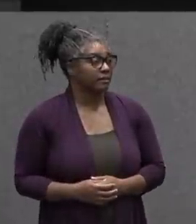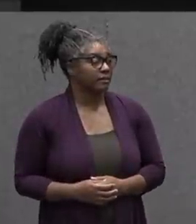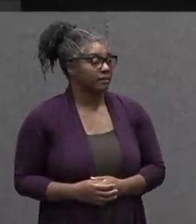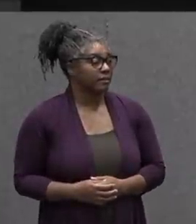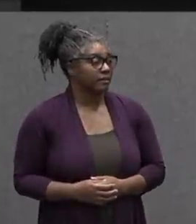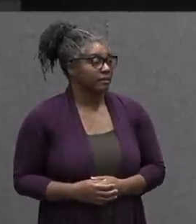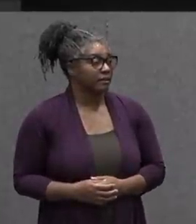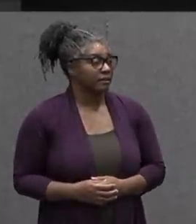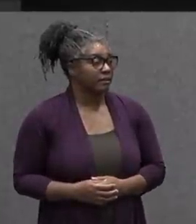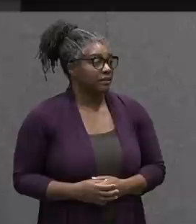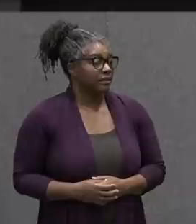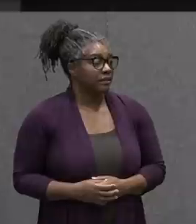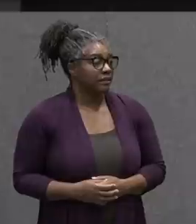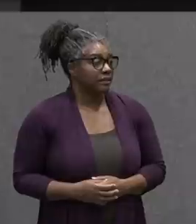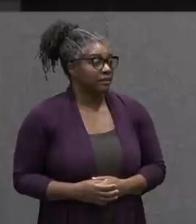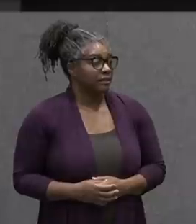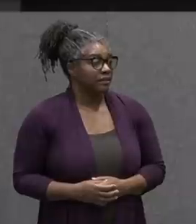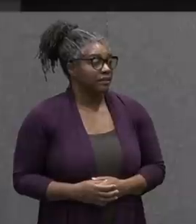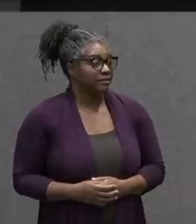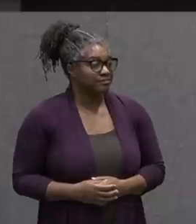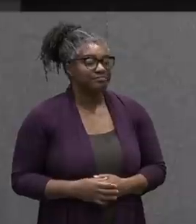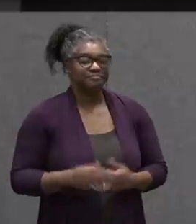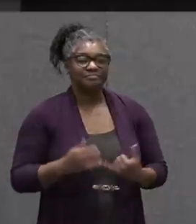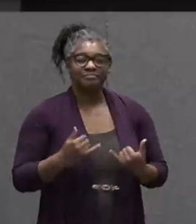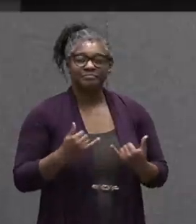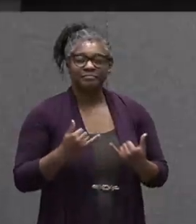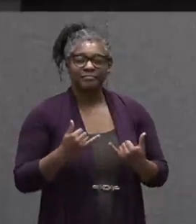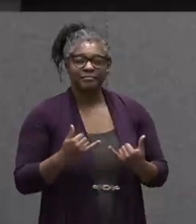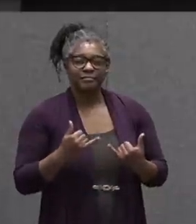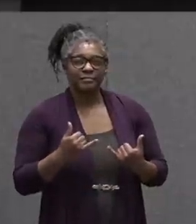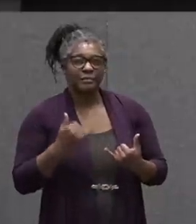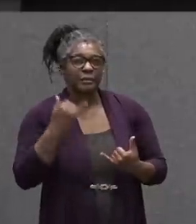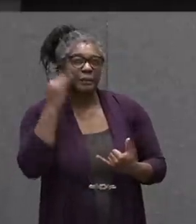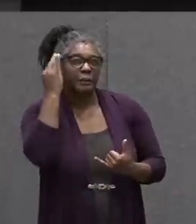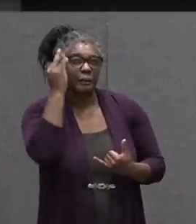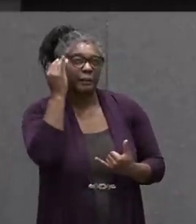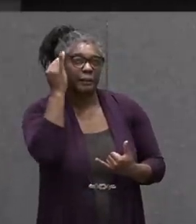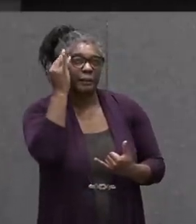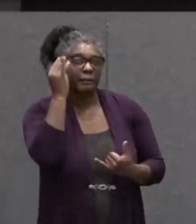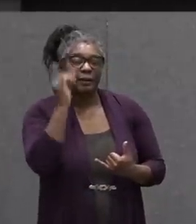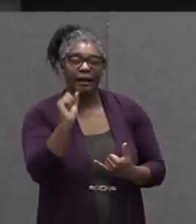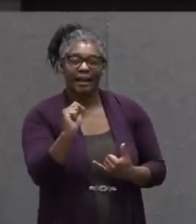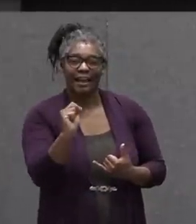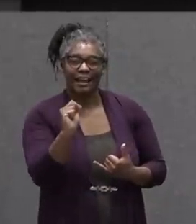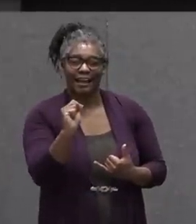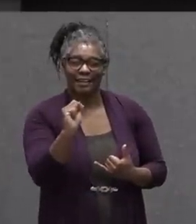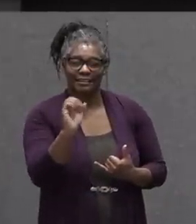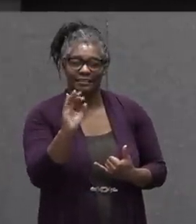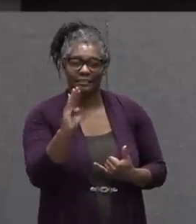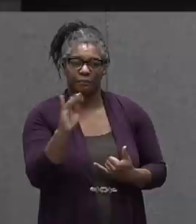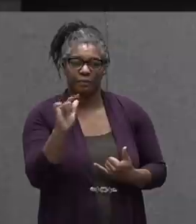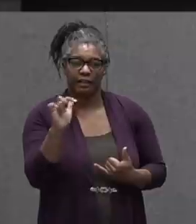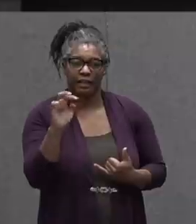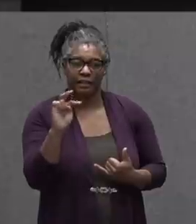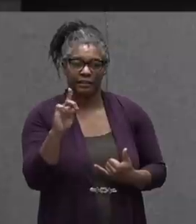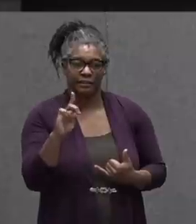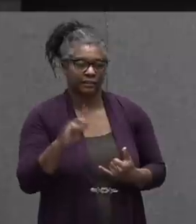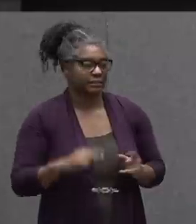And then I thought about some S blends that I hear when I'm reading. I wrote down